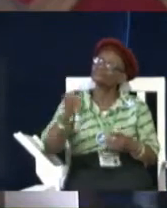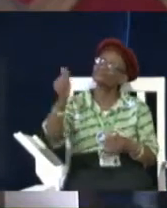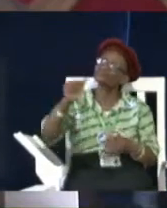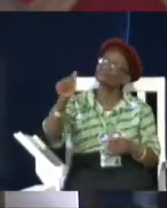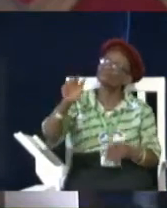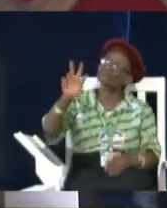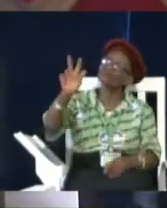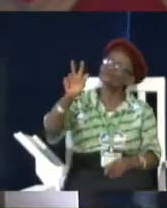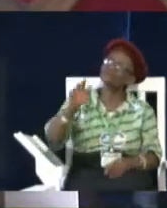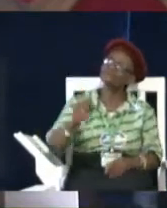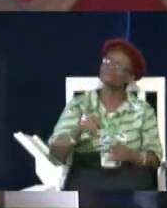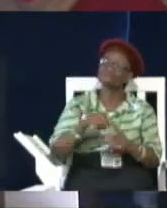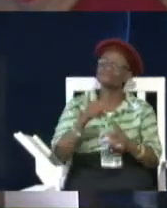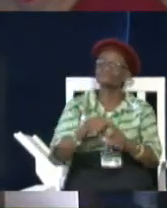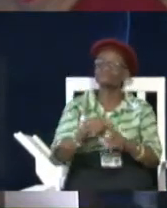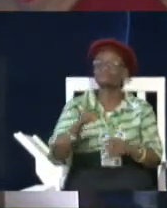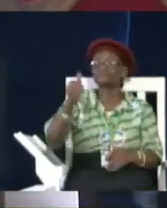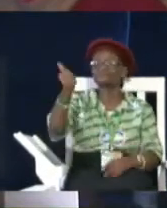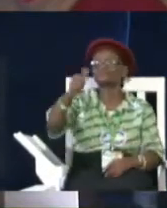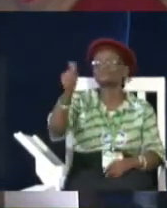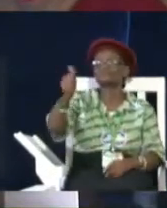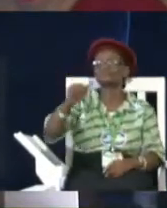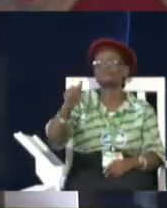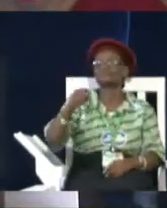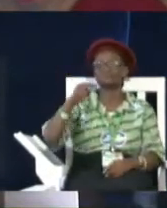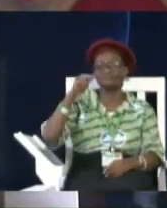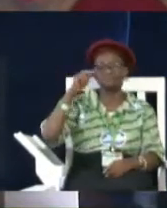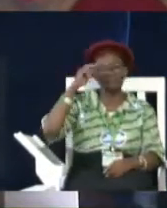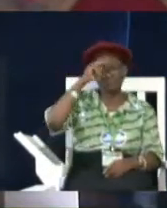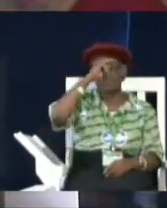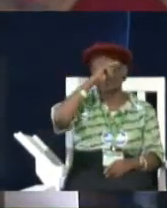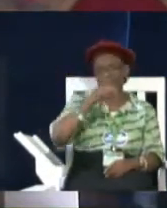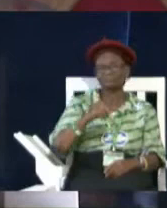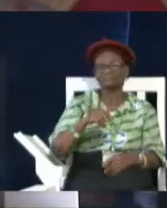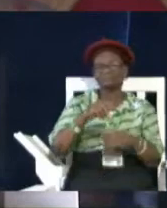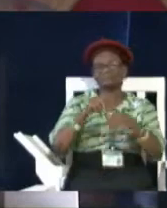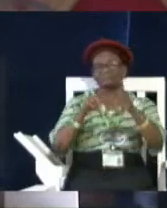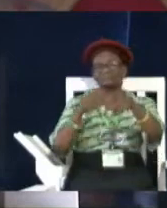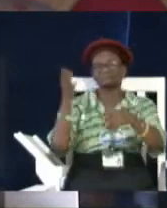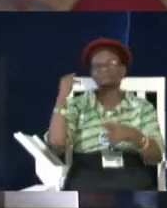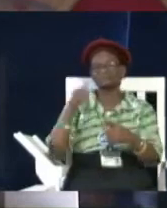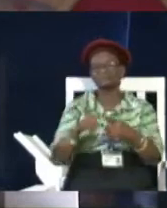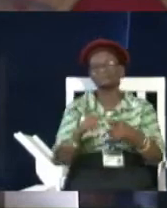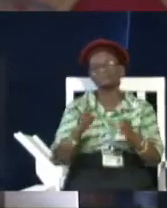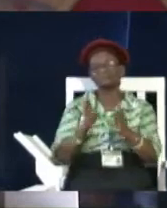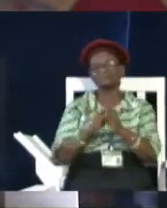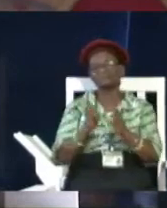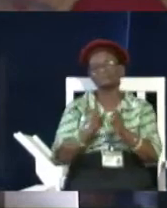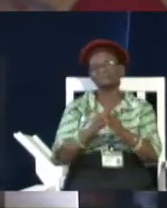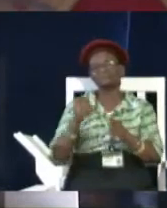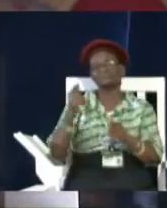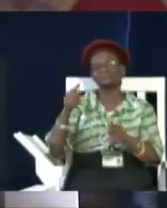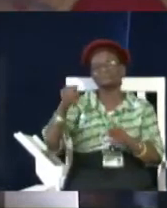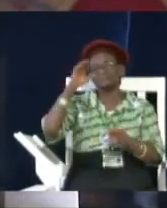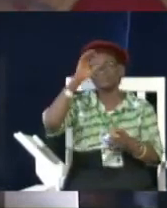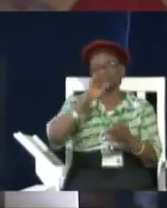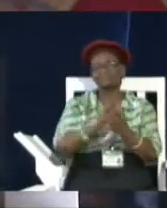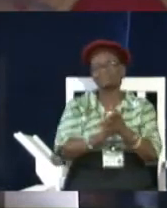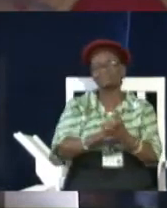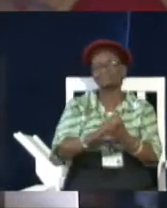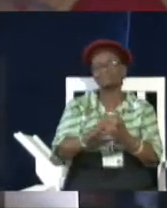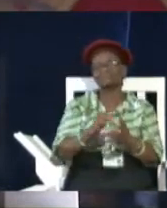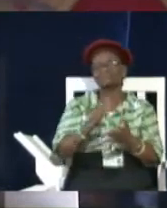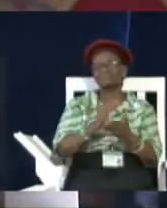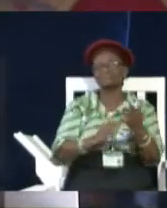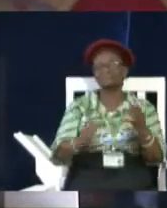10 virgins went to meet the bridegroom, and some took extra oil, some didn't take